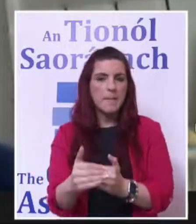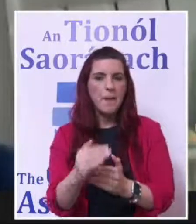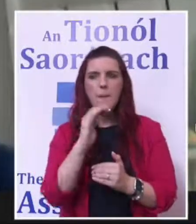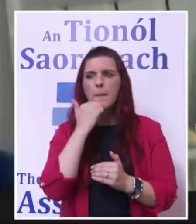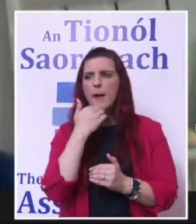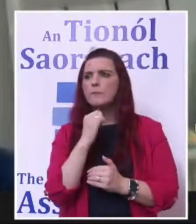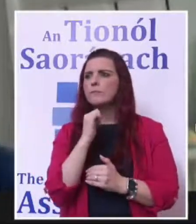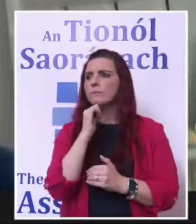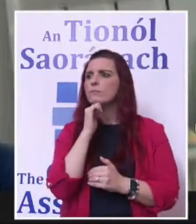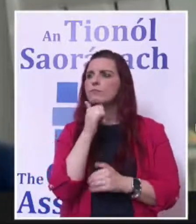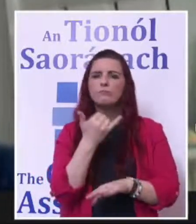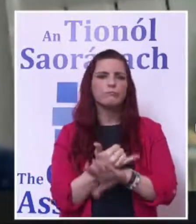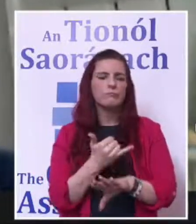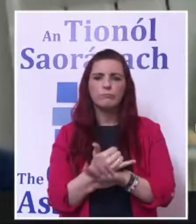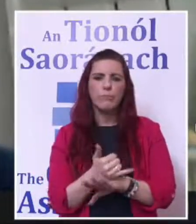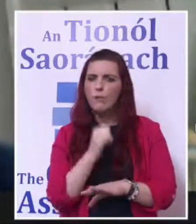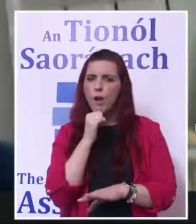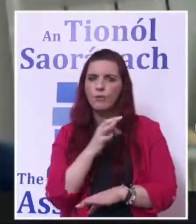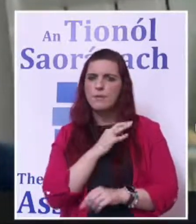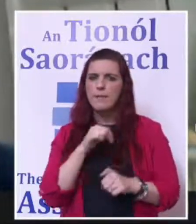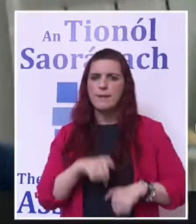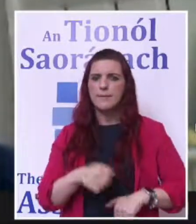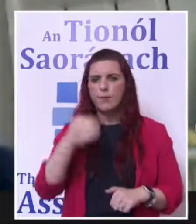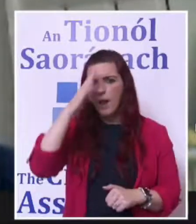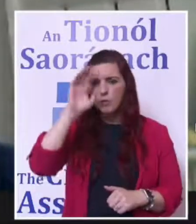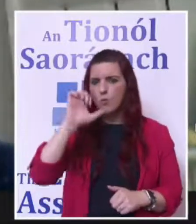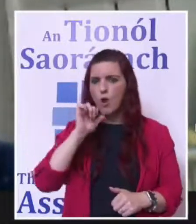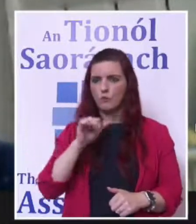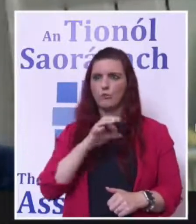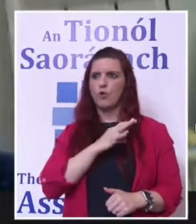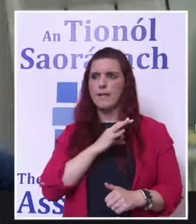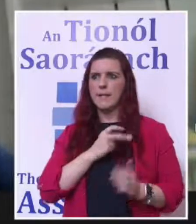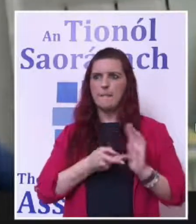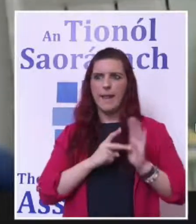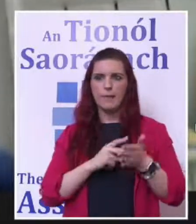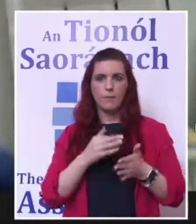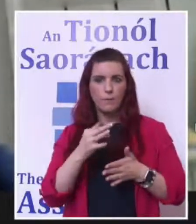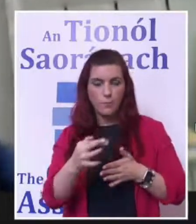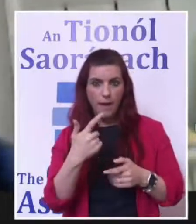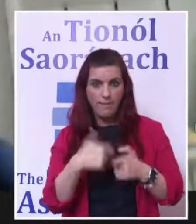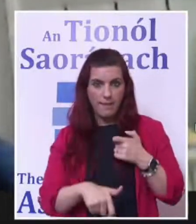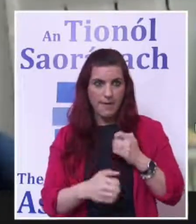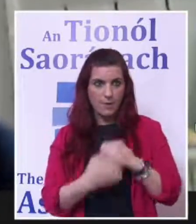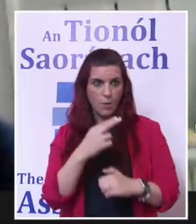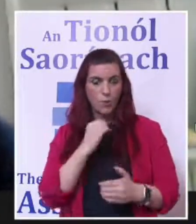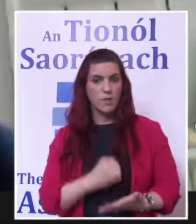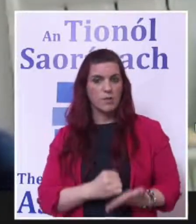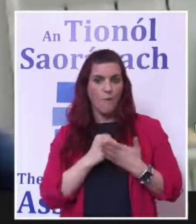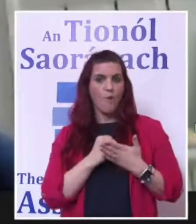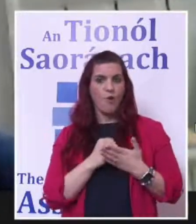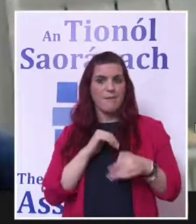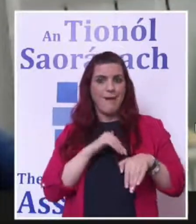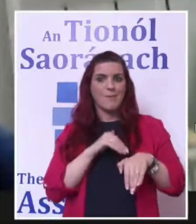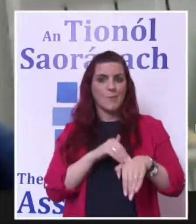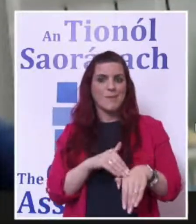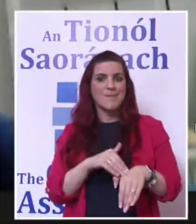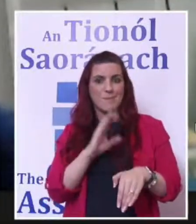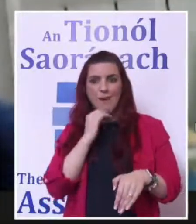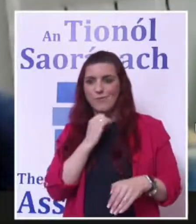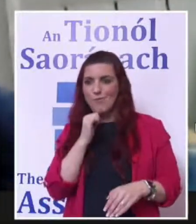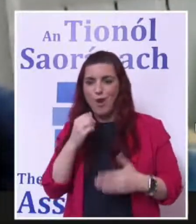haven't been particularly good at in Ireland. And we suffer the consequences, I think, in a lot of